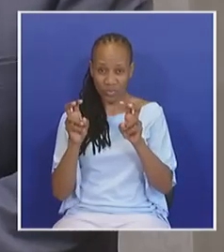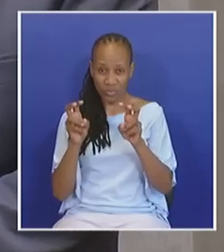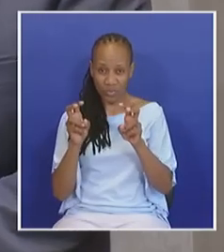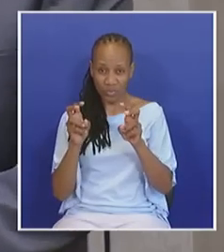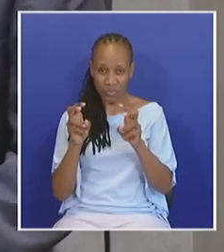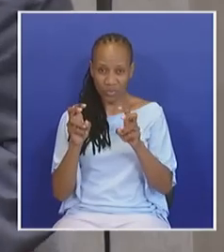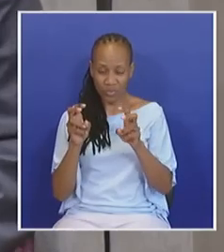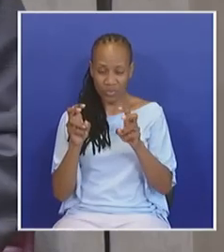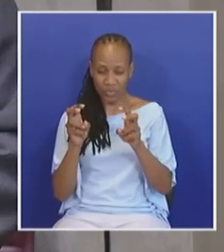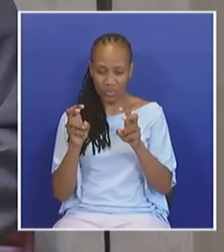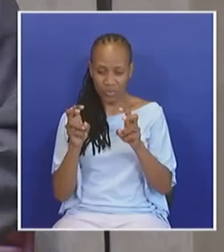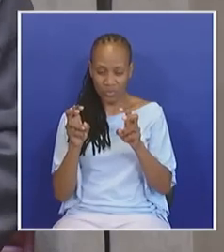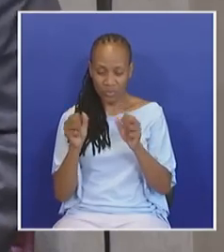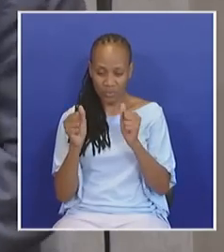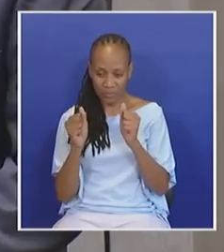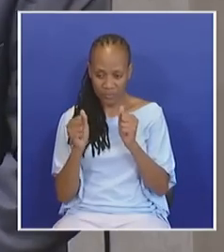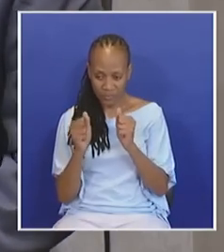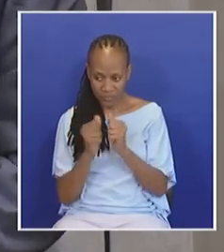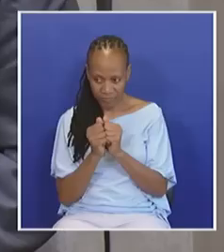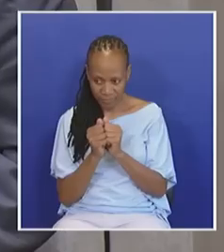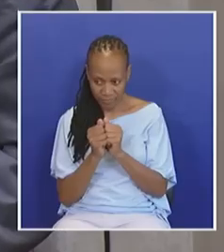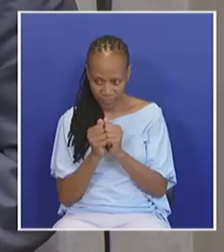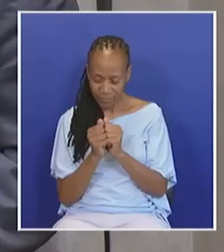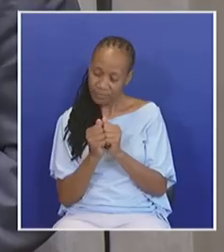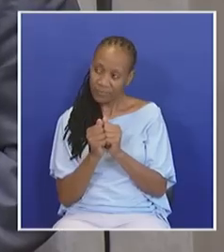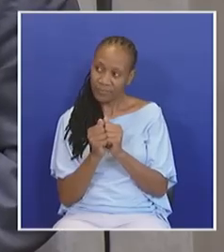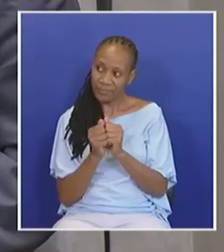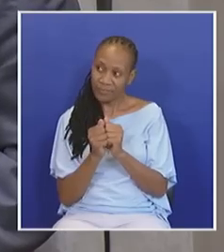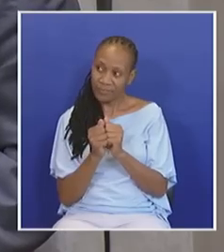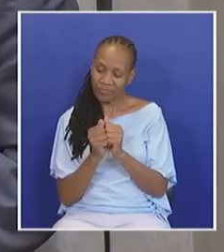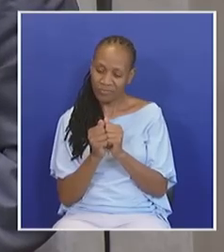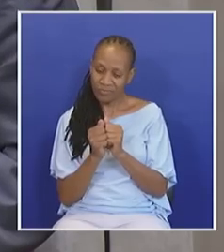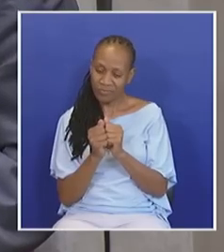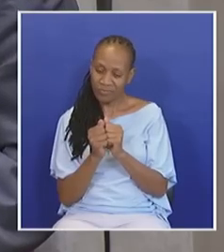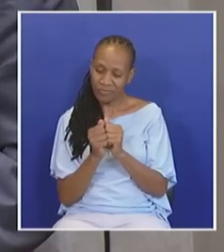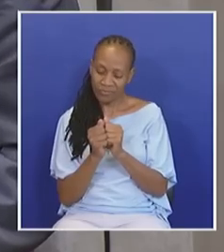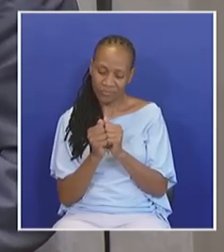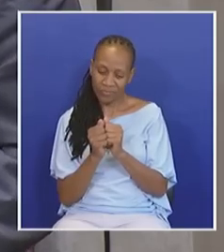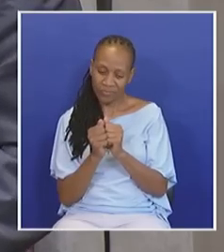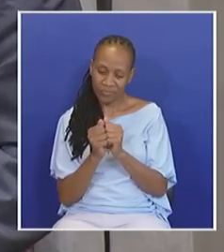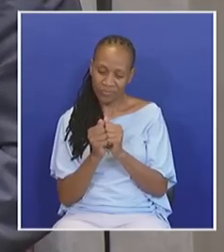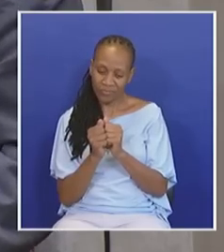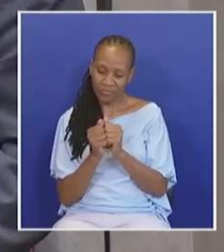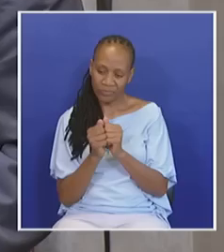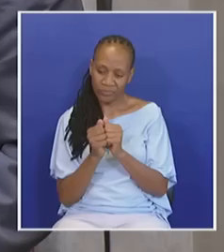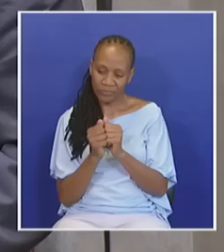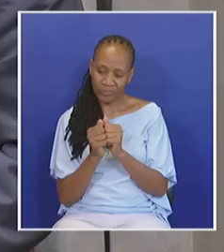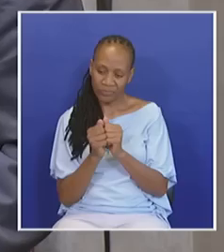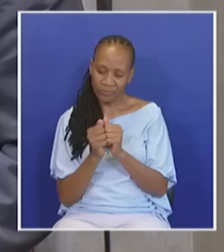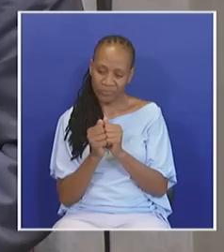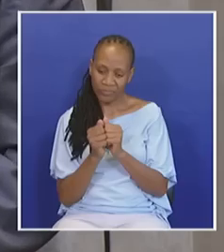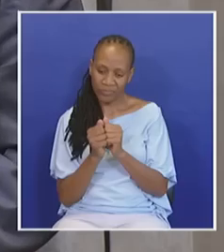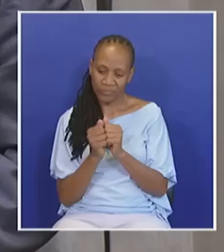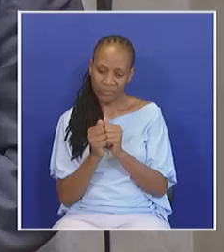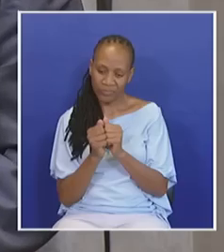Katlago ya batho petolo ya go kwa botlhoko ke go befelwa le